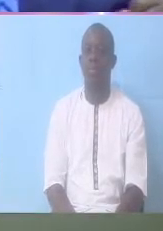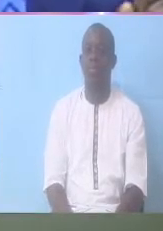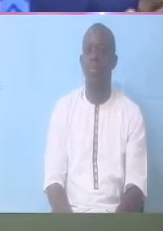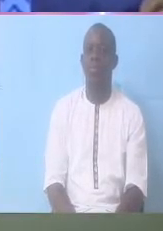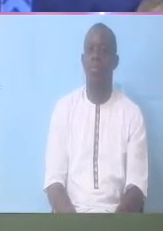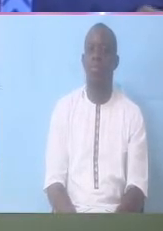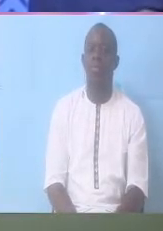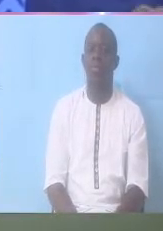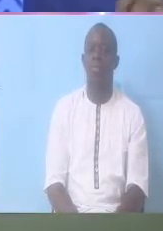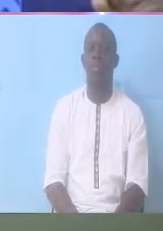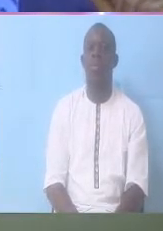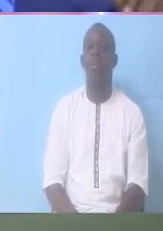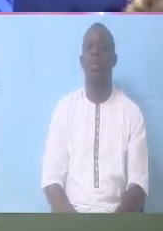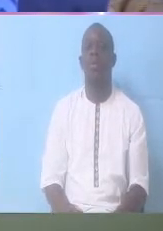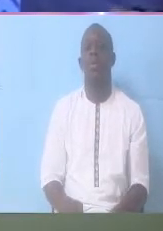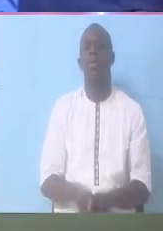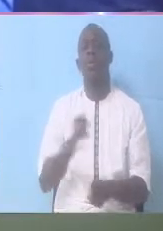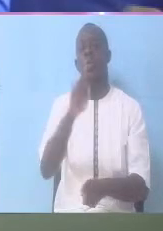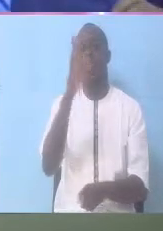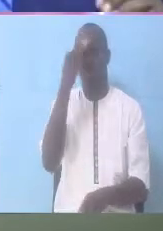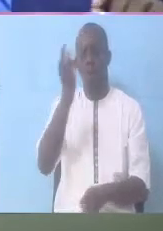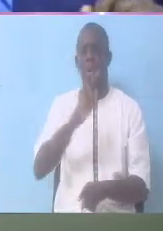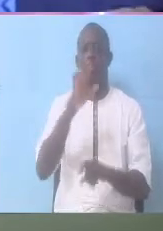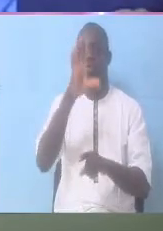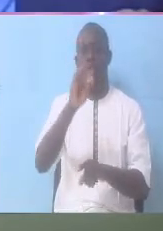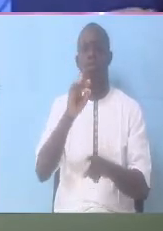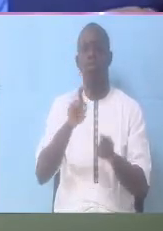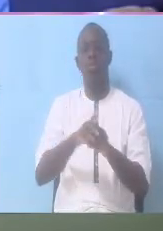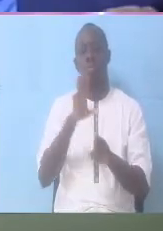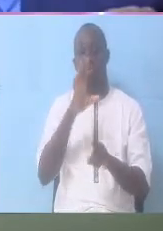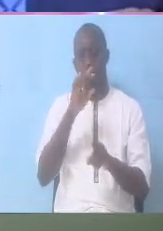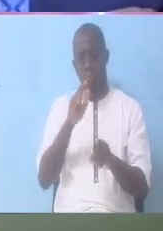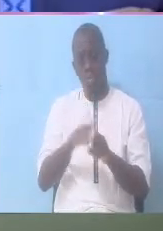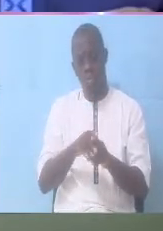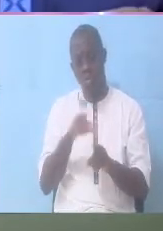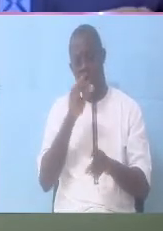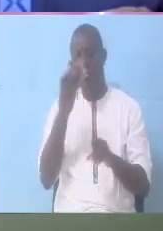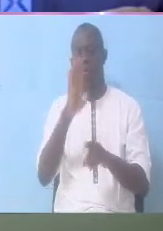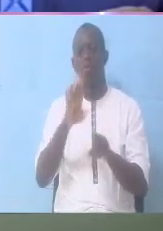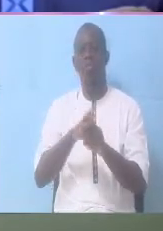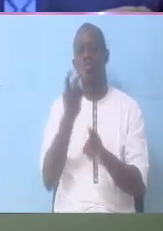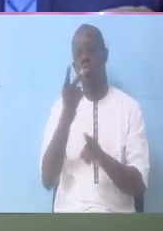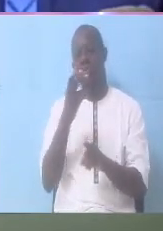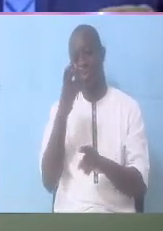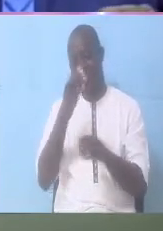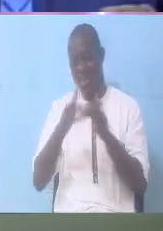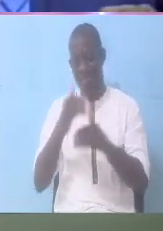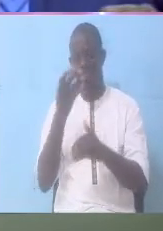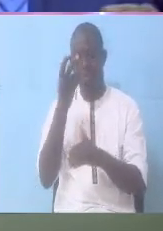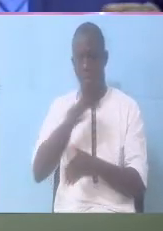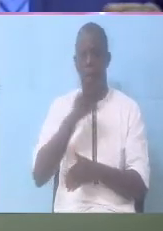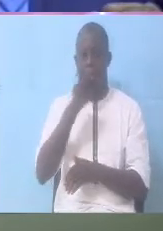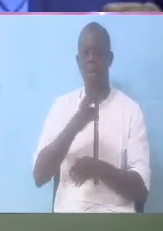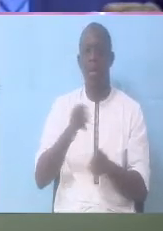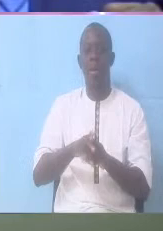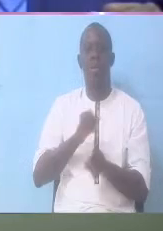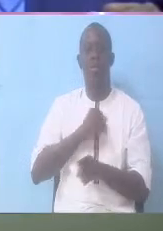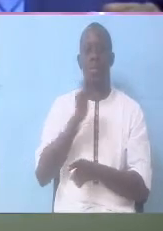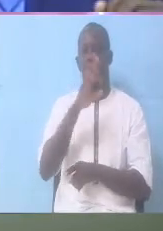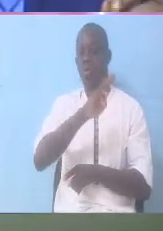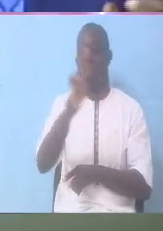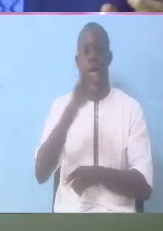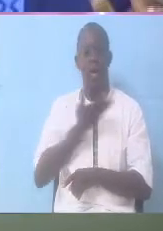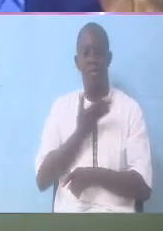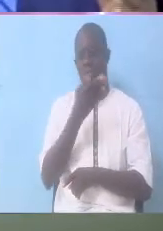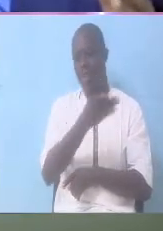the same time. You speaking from... There is no huffing and puffing in my diary, sir. I'm sorry, sir. I don't have that in my diary.